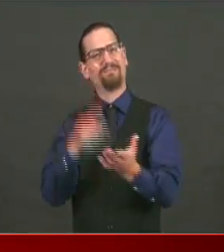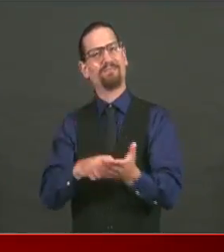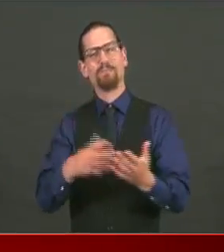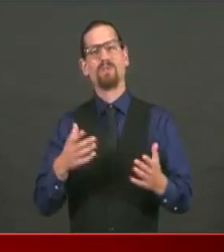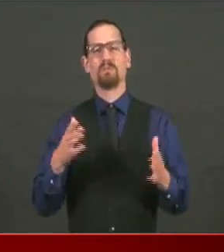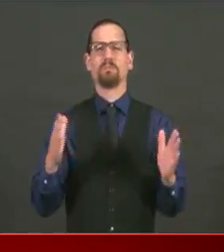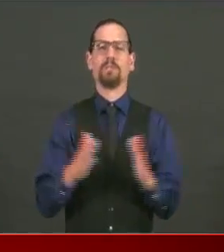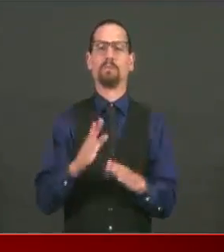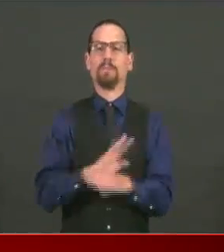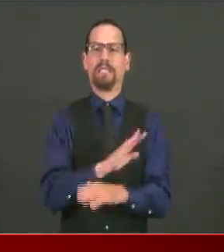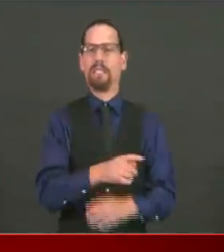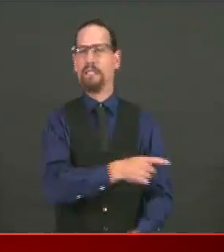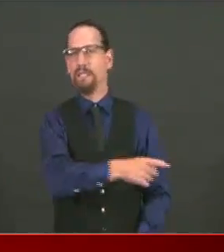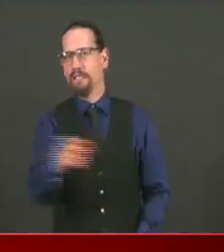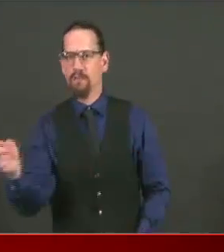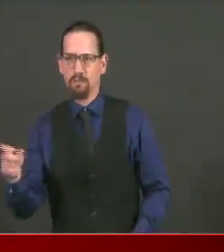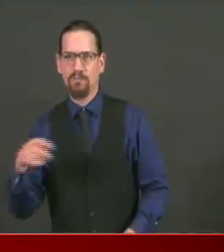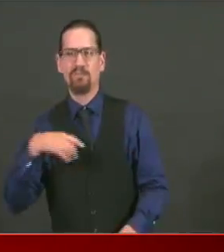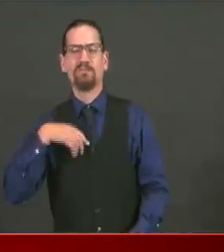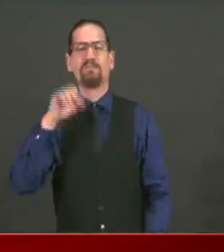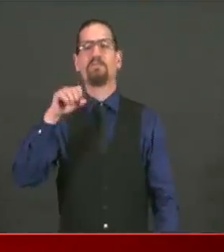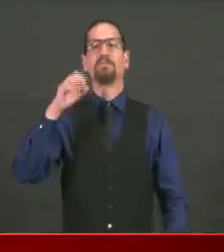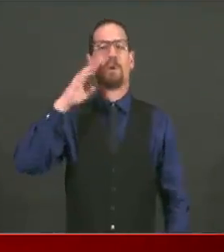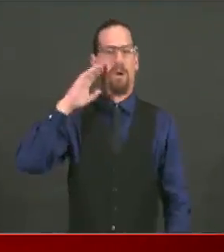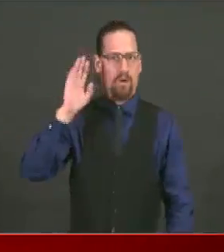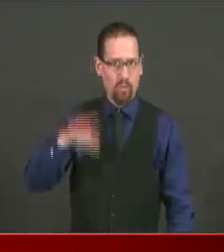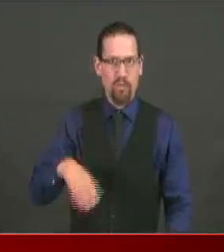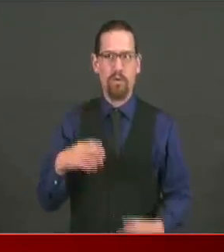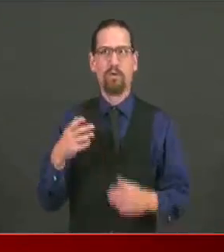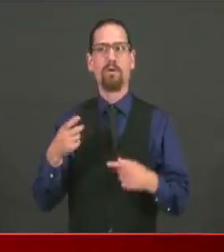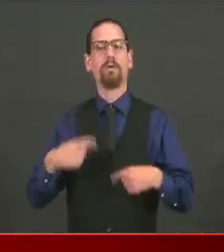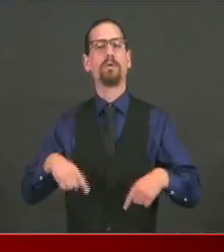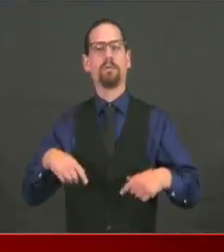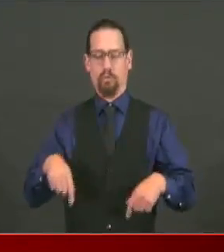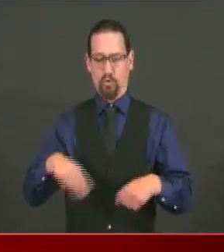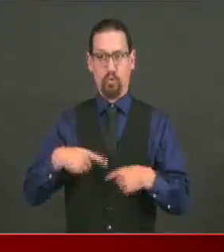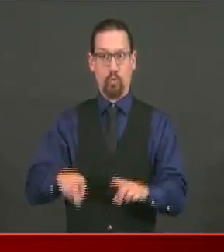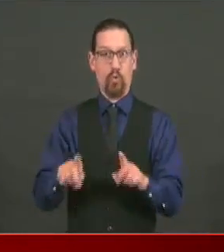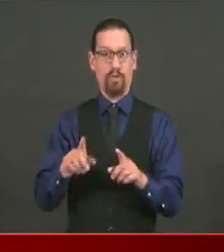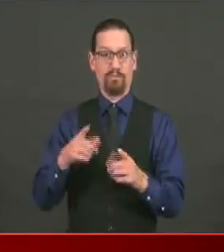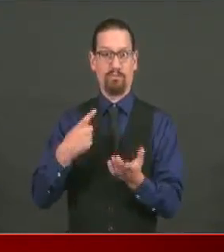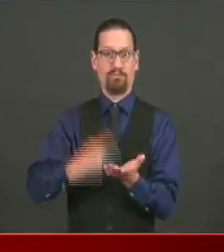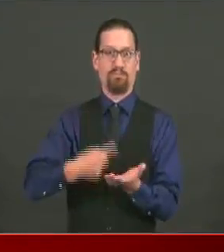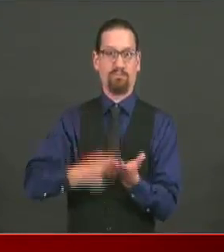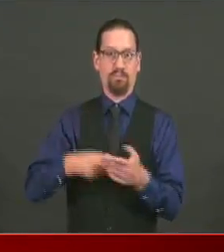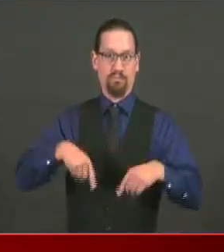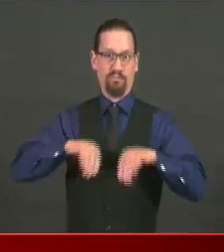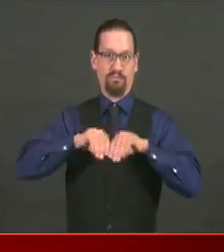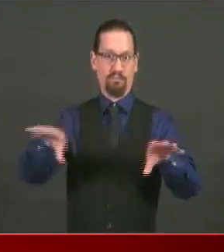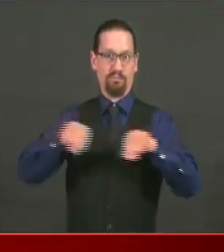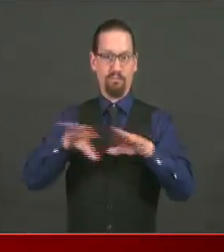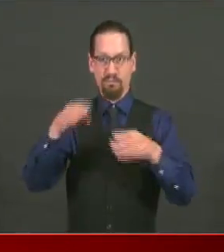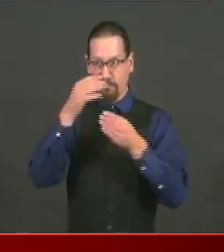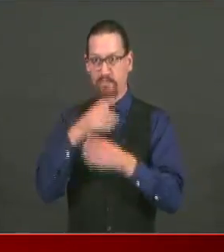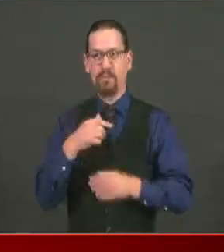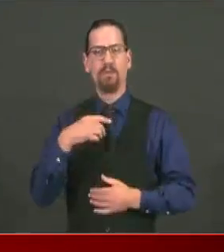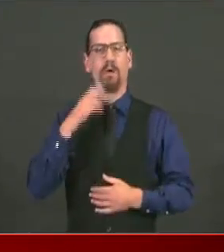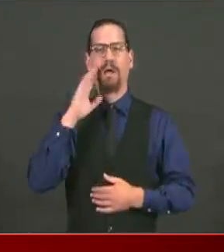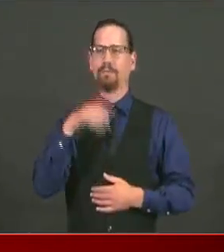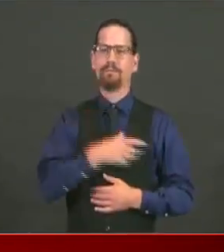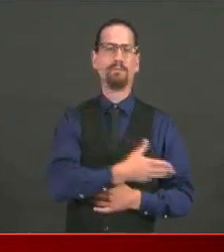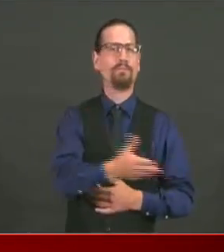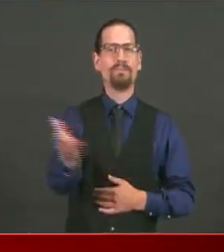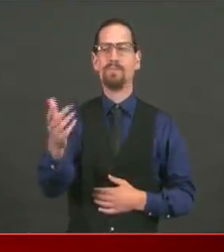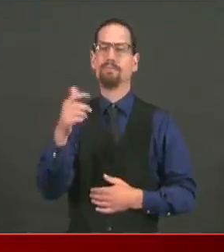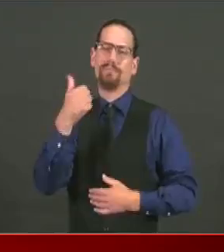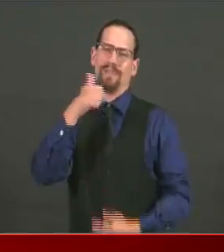As I have said numerous times in these press conferences, the amount of suffering that's going on in